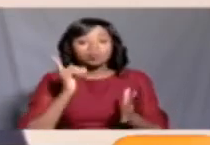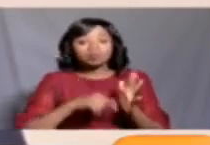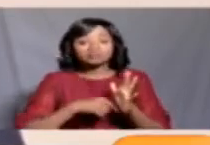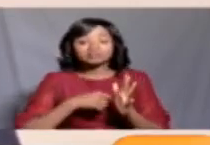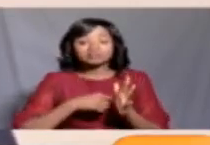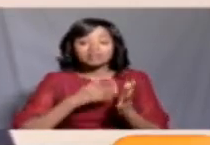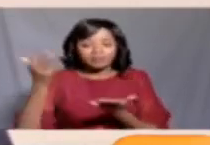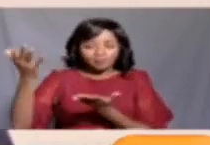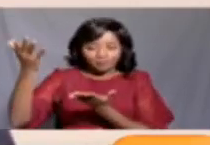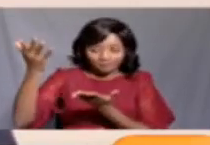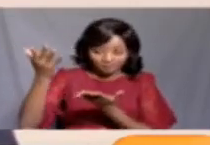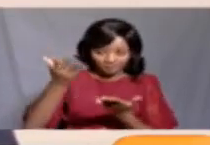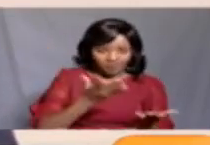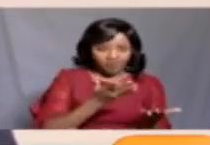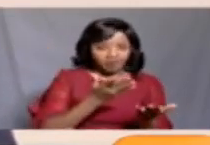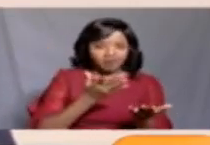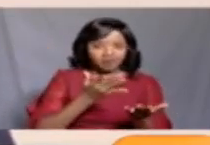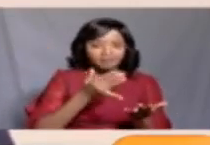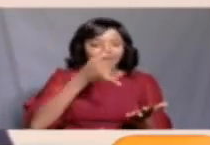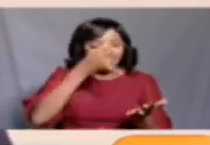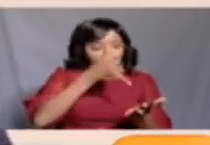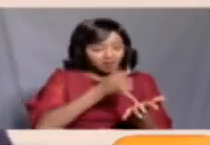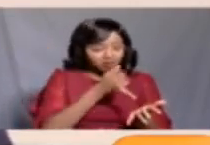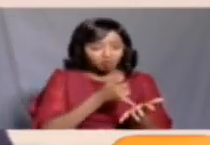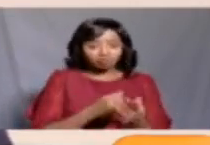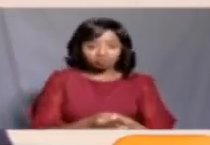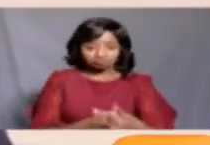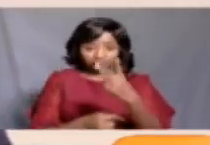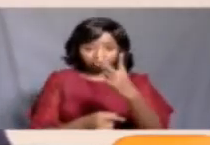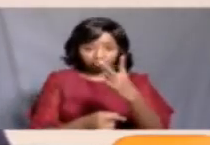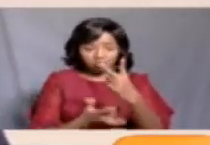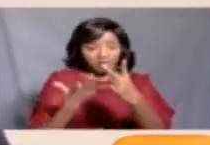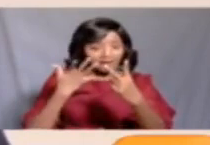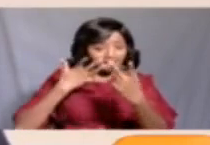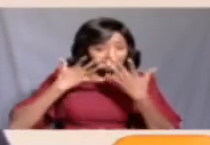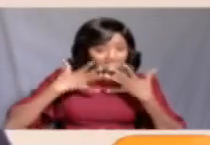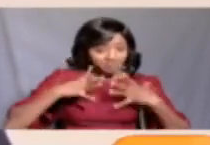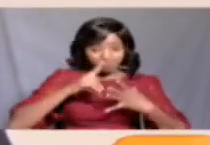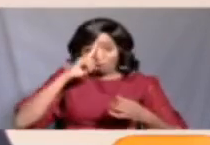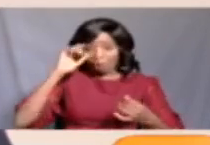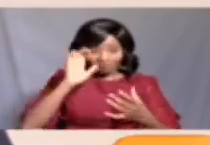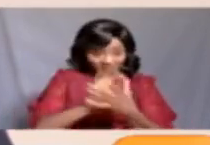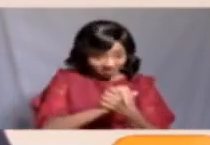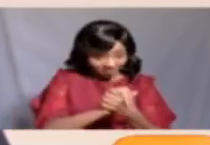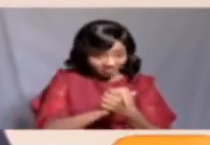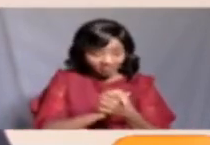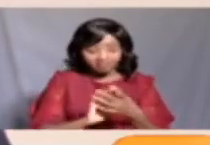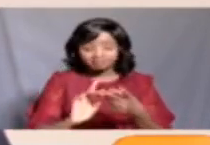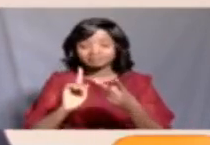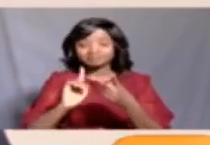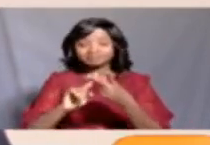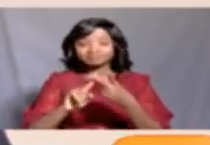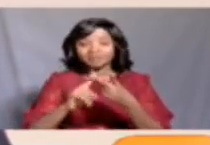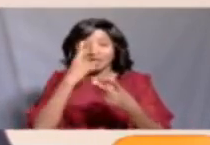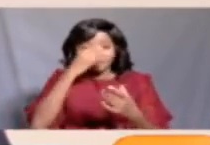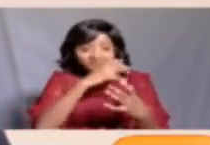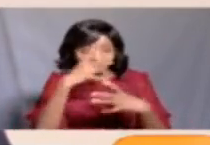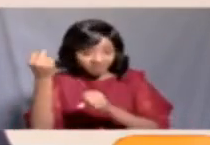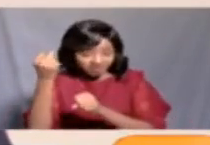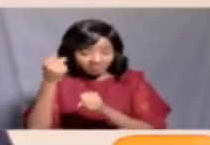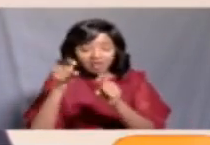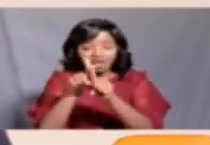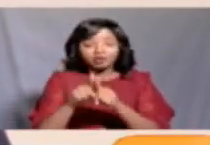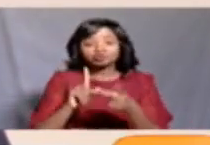faith and their cultural communities. Yeah. Because it would actually be a fallacy to exclude someone from their community, as what Elizabeth